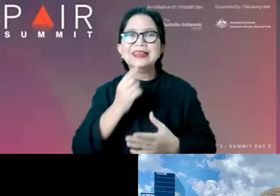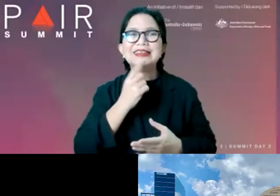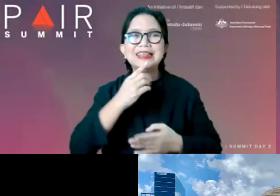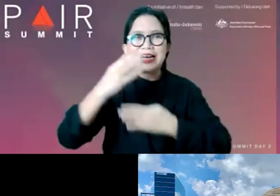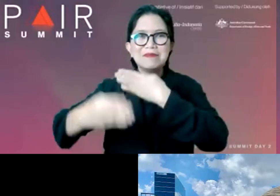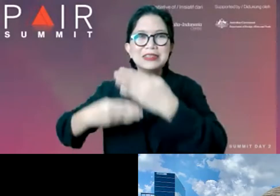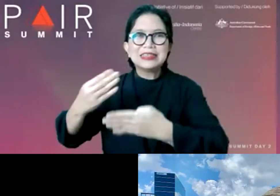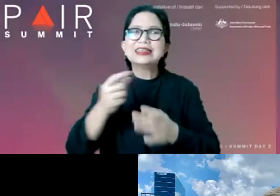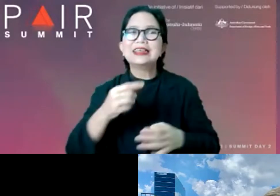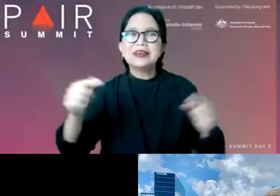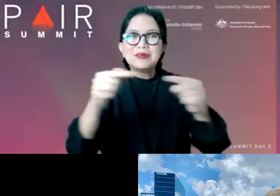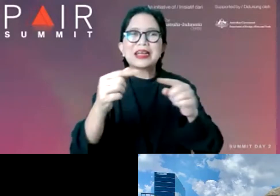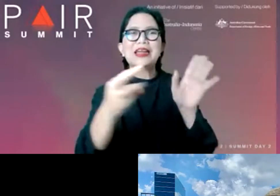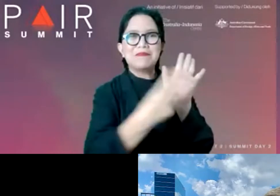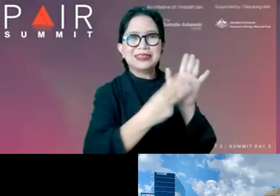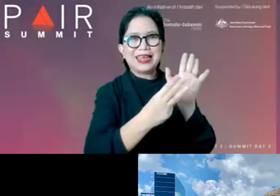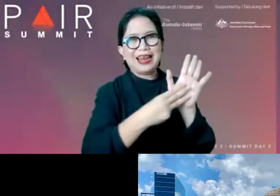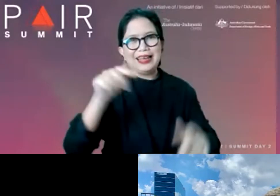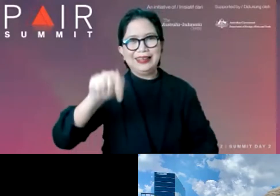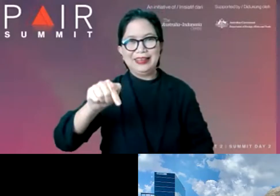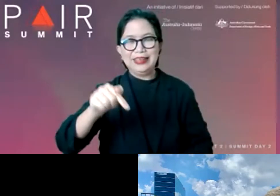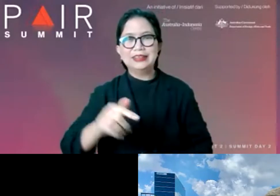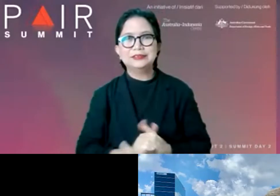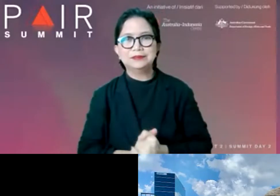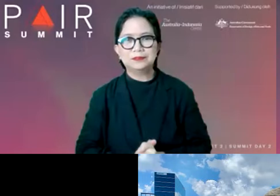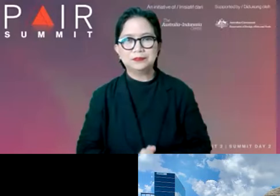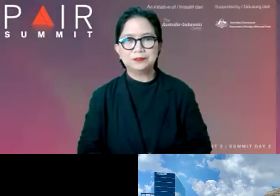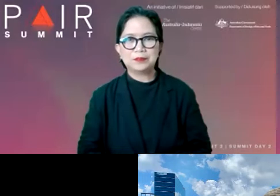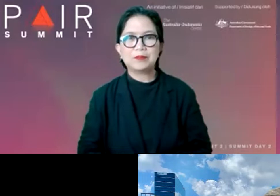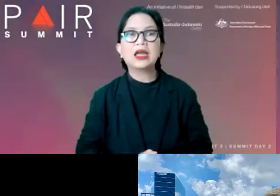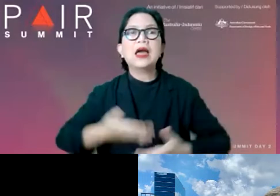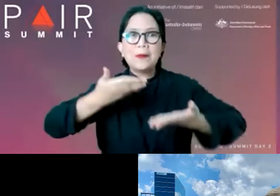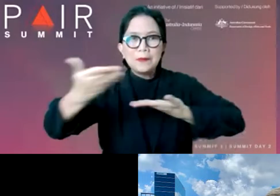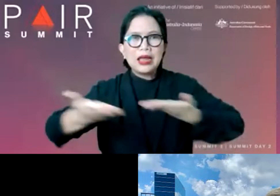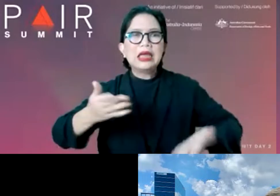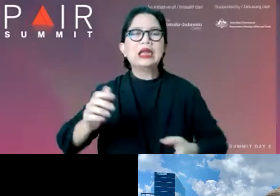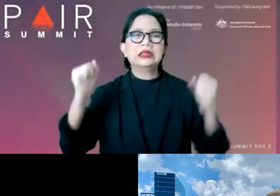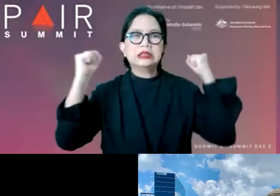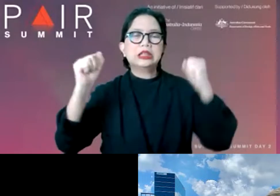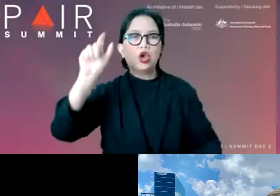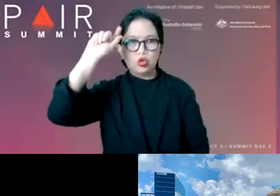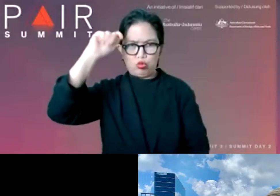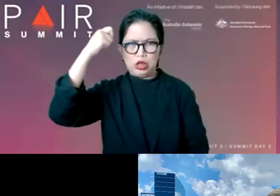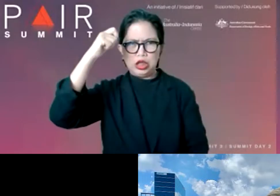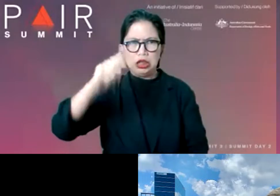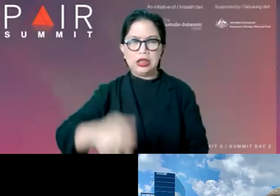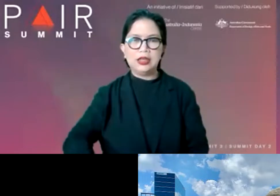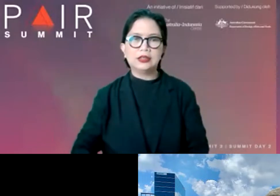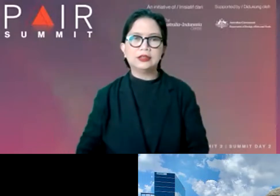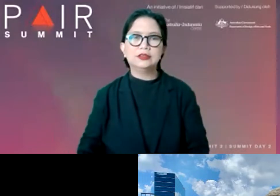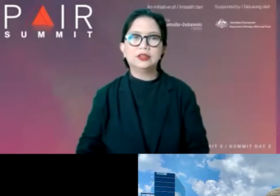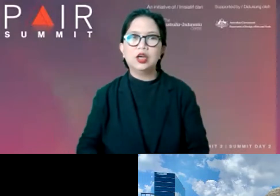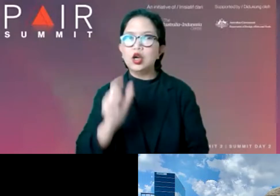mouth. Healthcare is complicated. There's lots of moving parts. There's lots of vested interests.